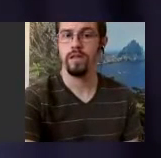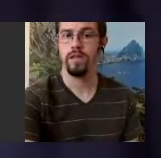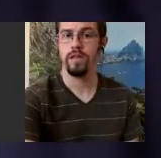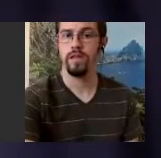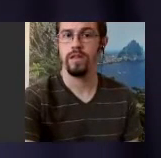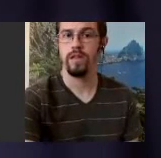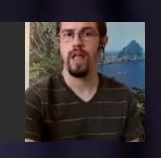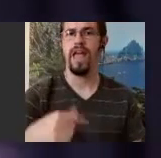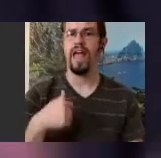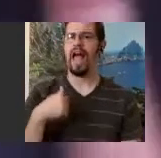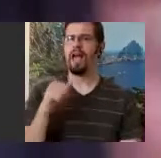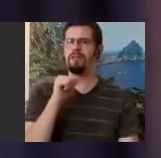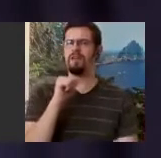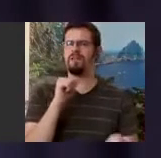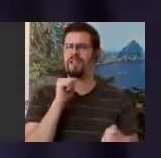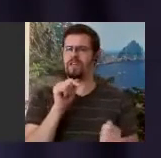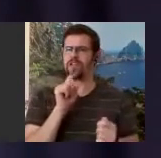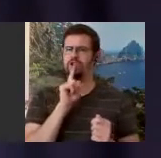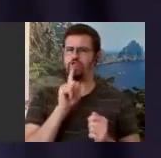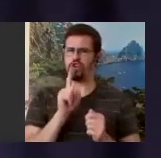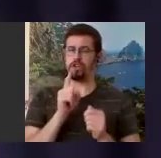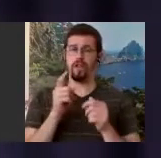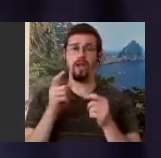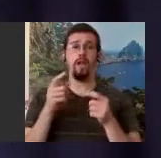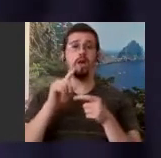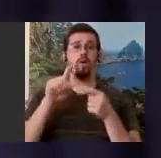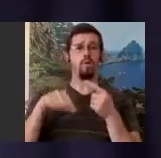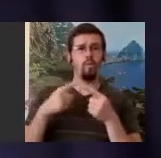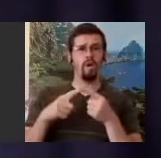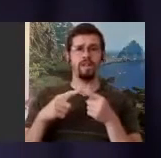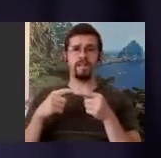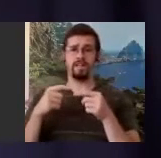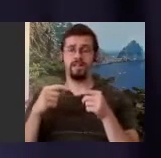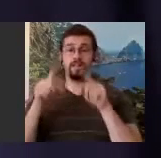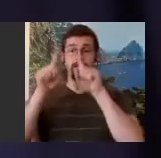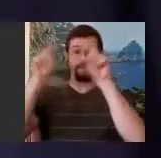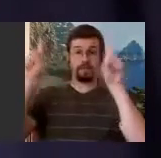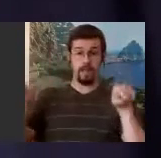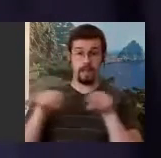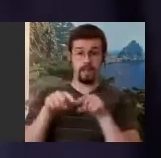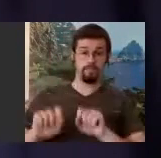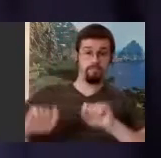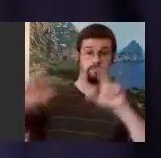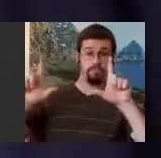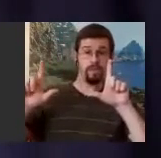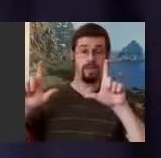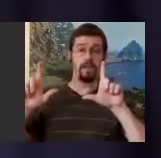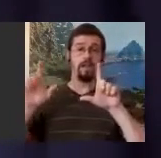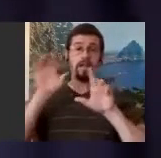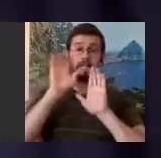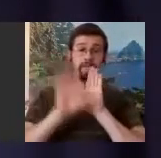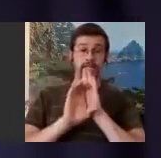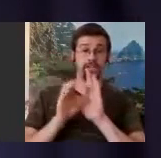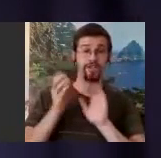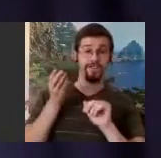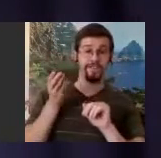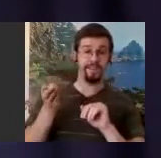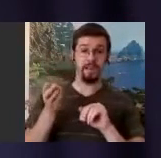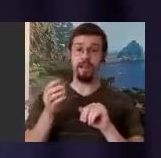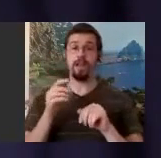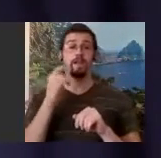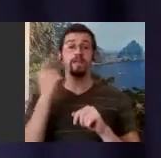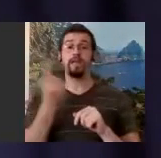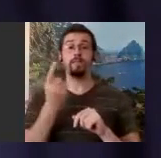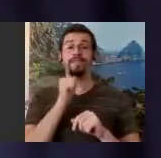been working for anyone else, but when the slides are up or when something is being shown, an image is being shown that's not a person